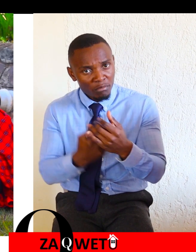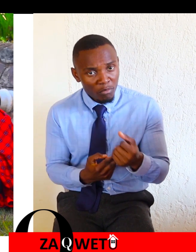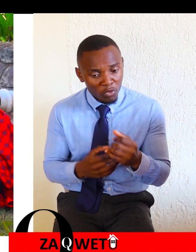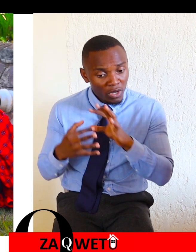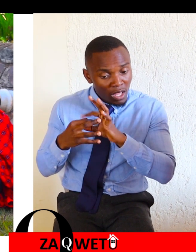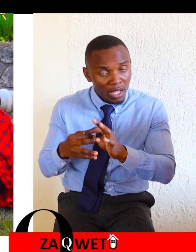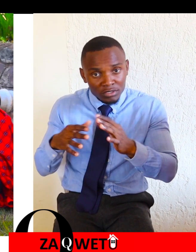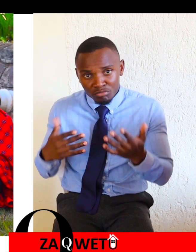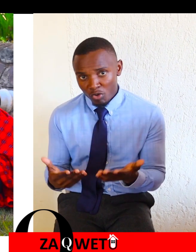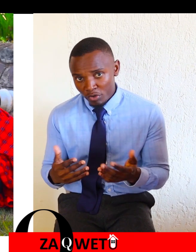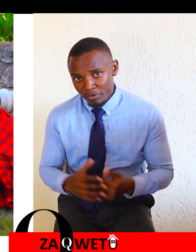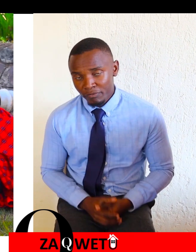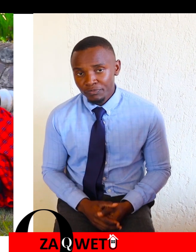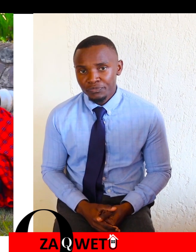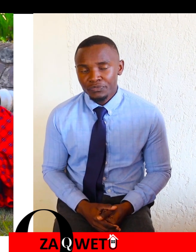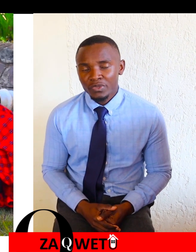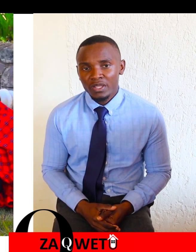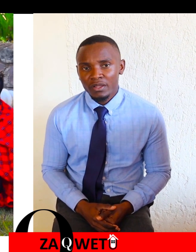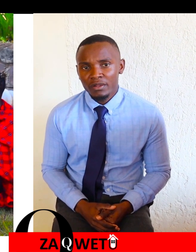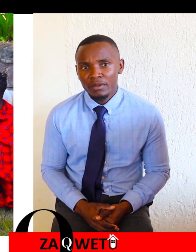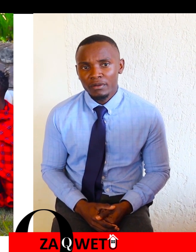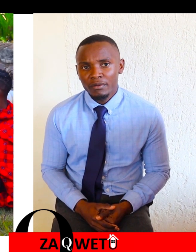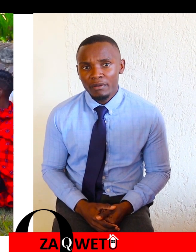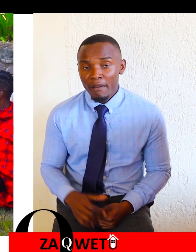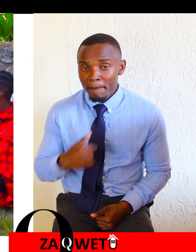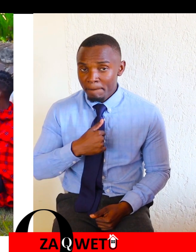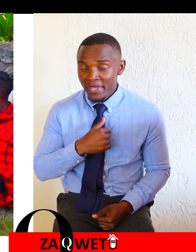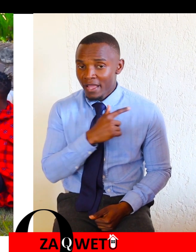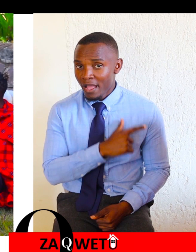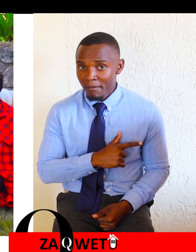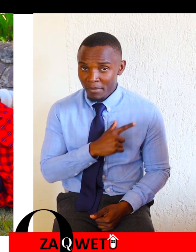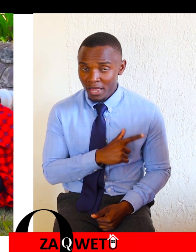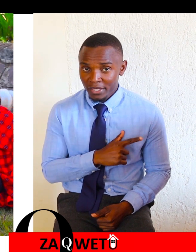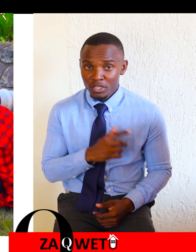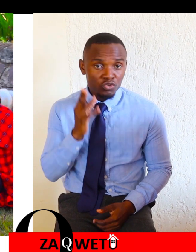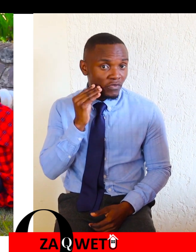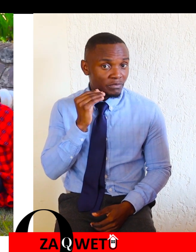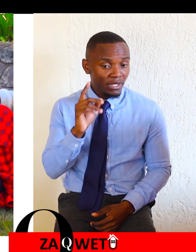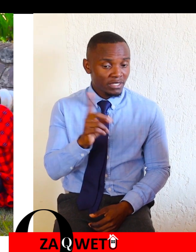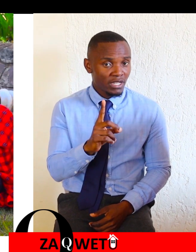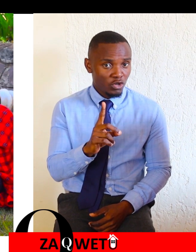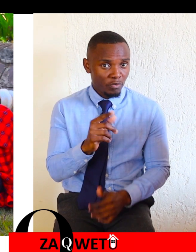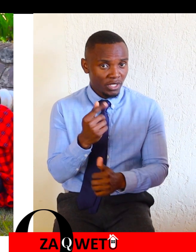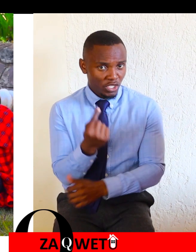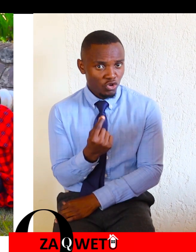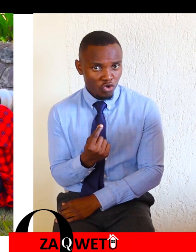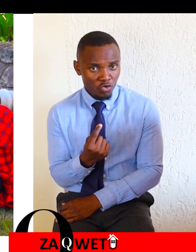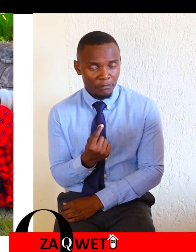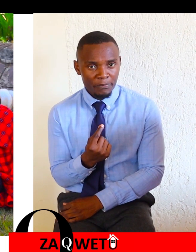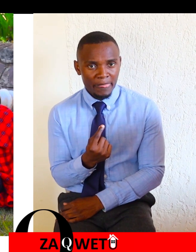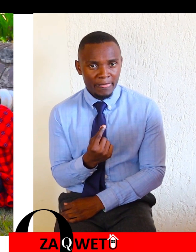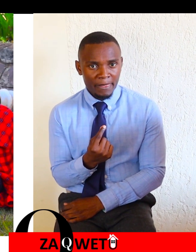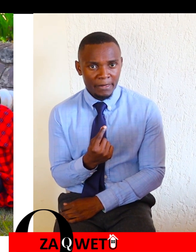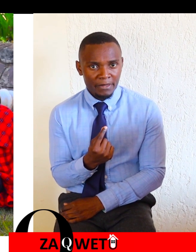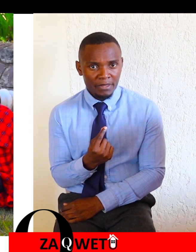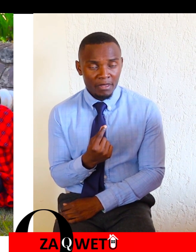kuna inclusivity in both cultures? Yeah. Actually, I'm fortunate enough to have experienced also the Nairobi life, some bit of